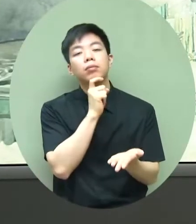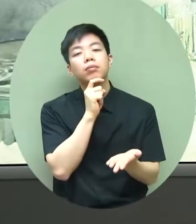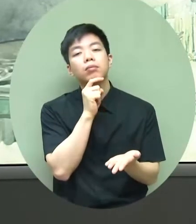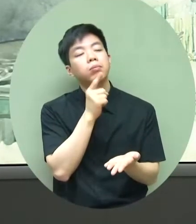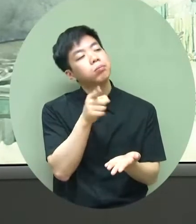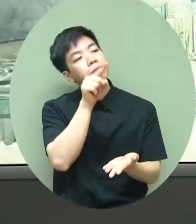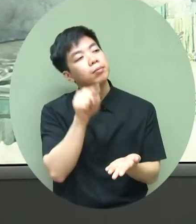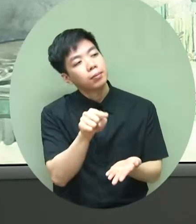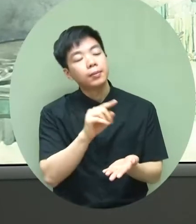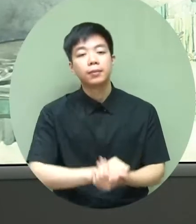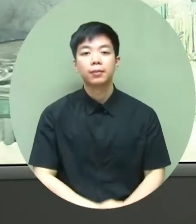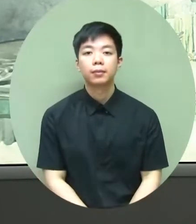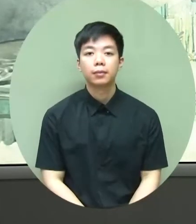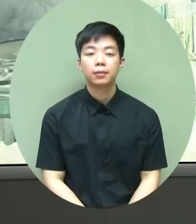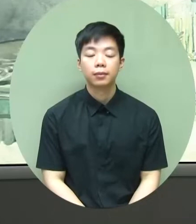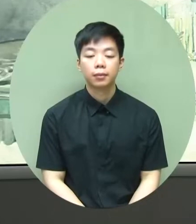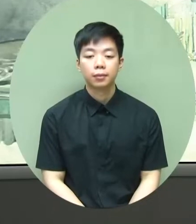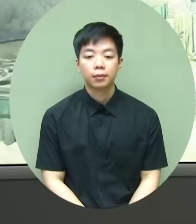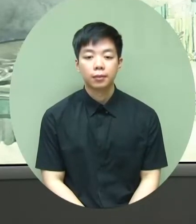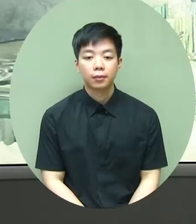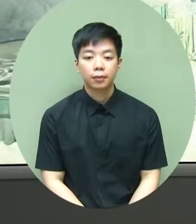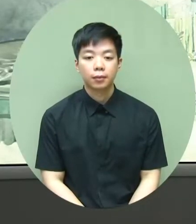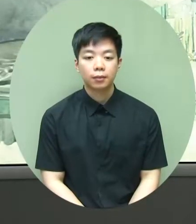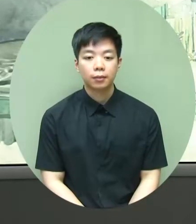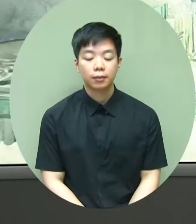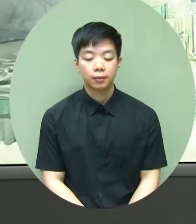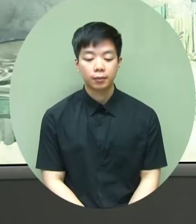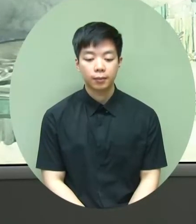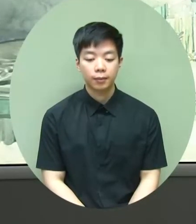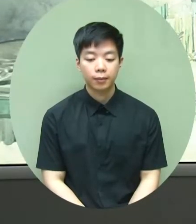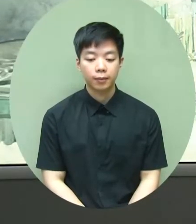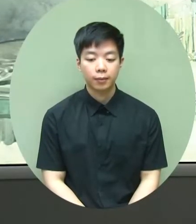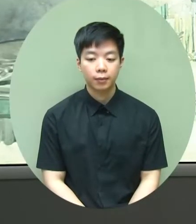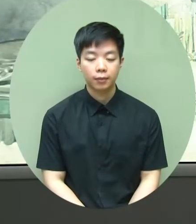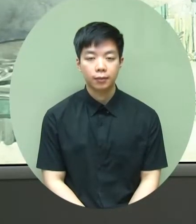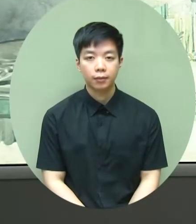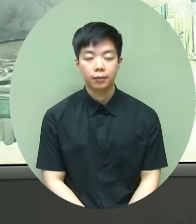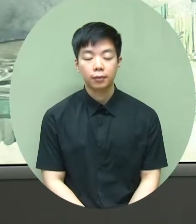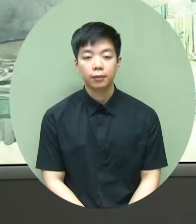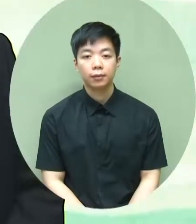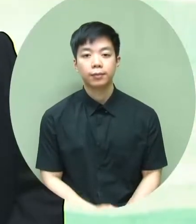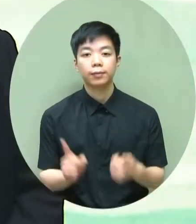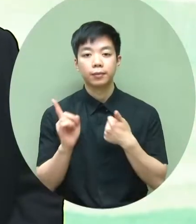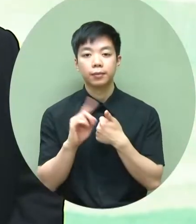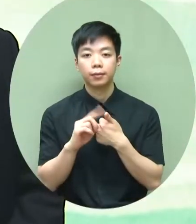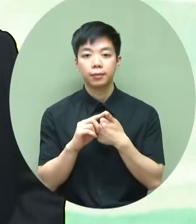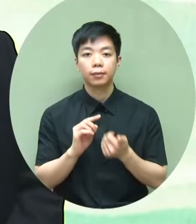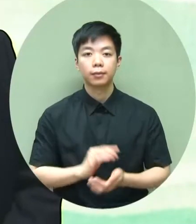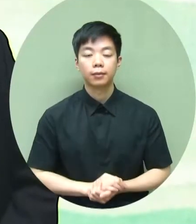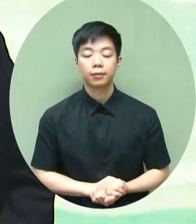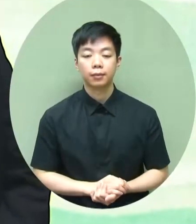Oh, thank you. Oh, first and foremost, we have to realize that for any train, new or